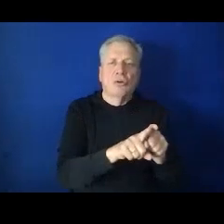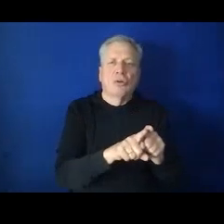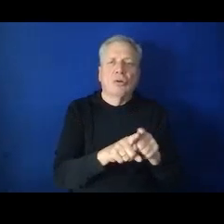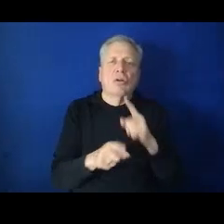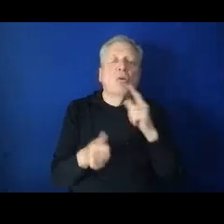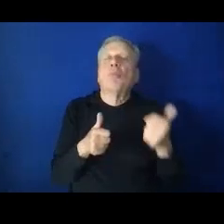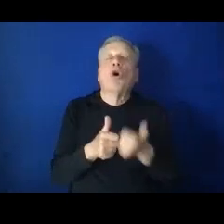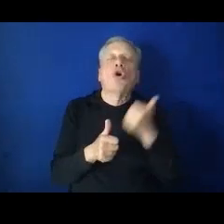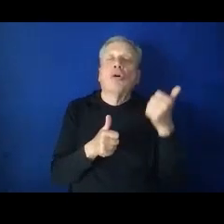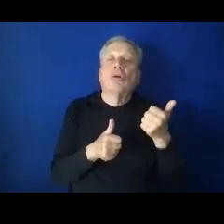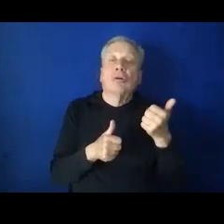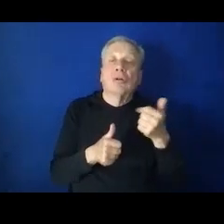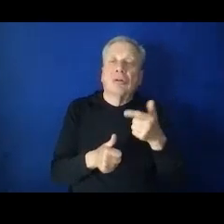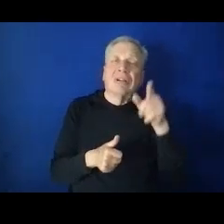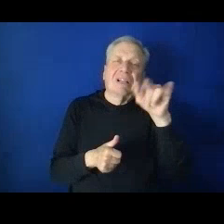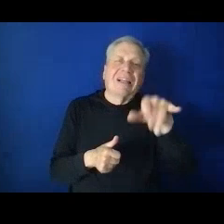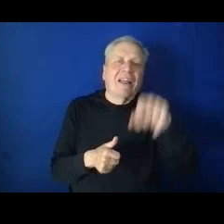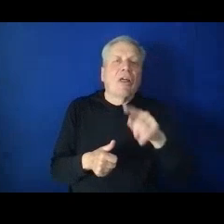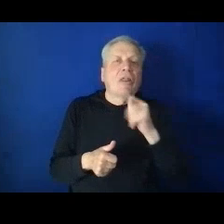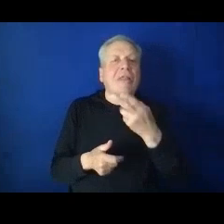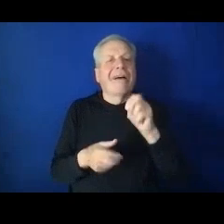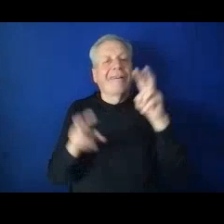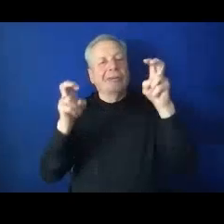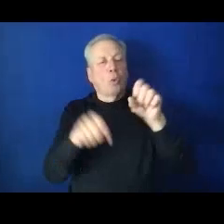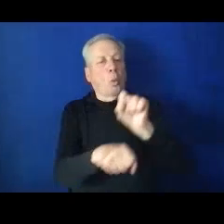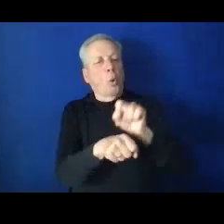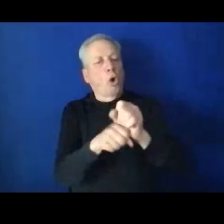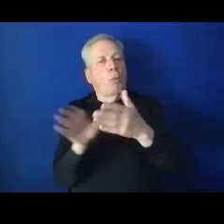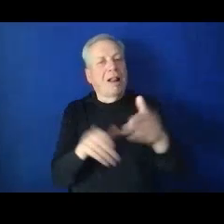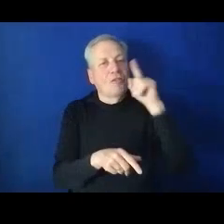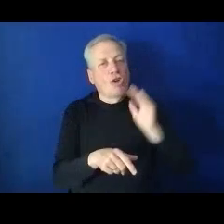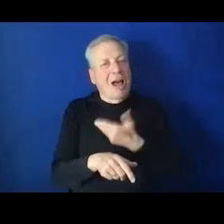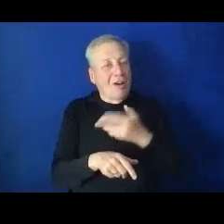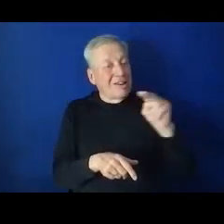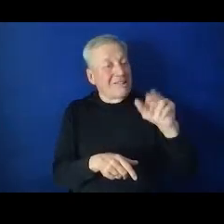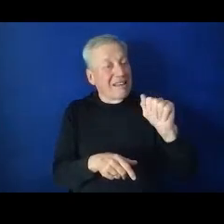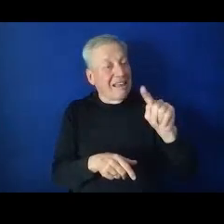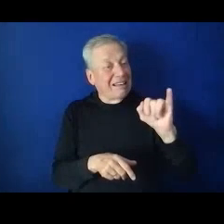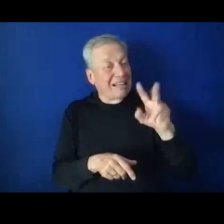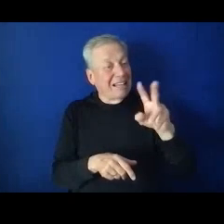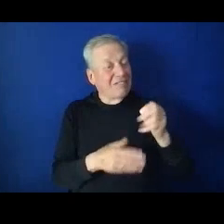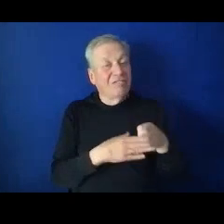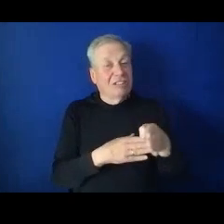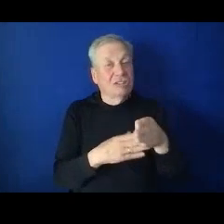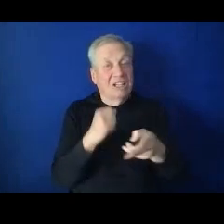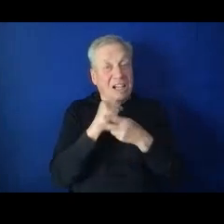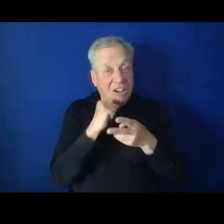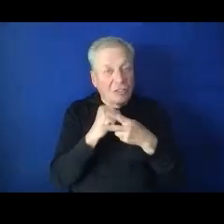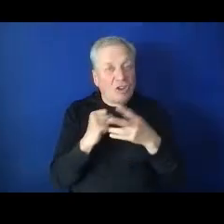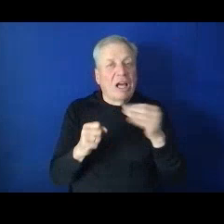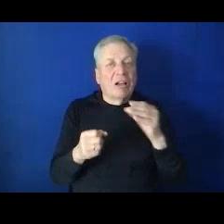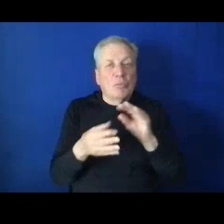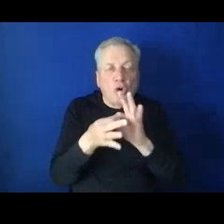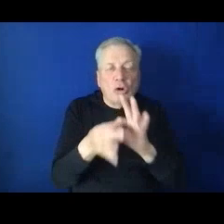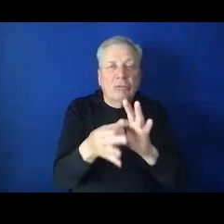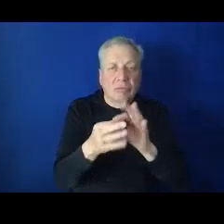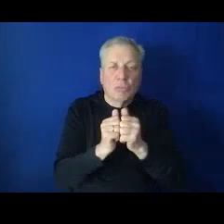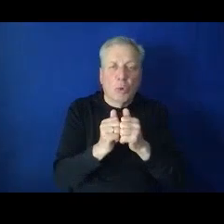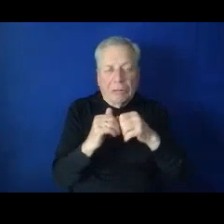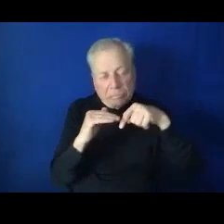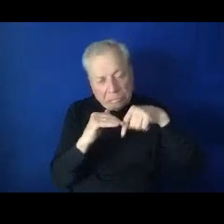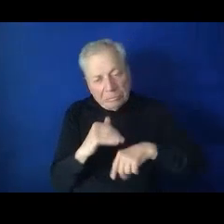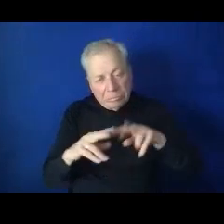Primarily, this is sort of the work plan, if you will, for our native fish conservation, lake trout suppression, which I'll get into in more depth. And then we